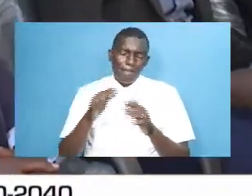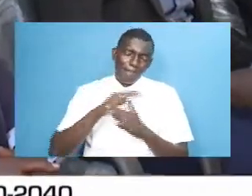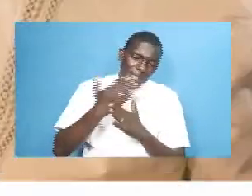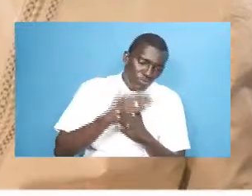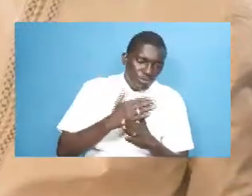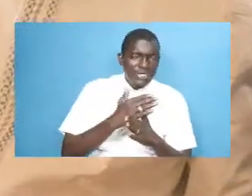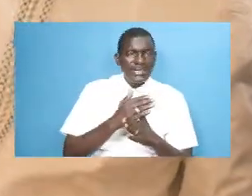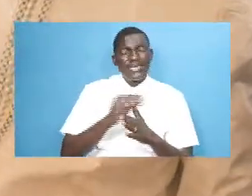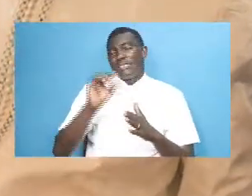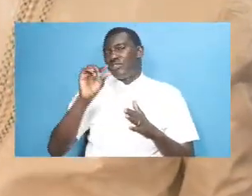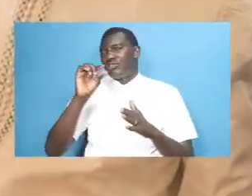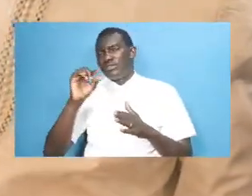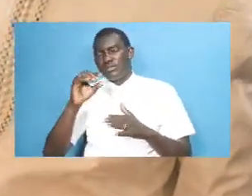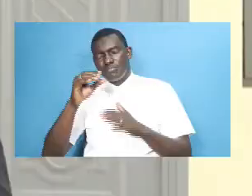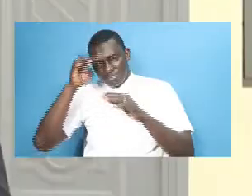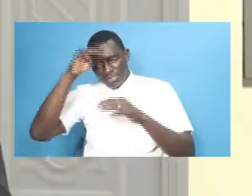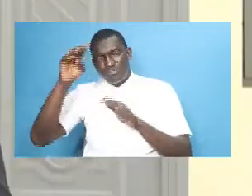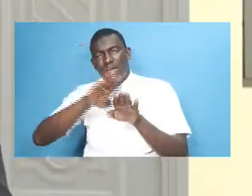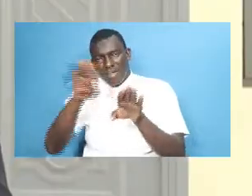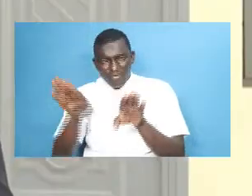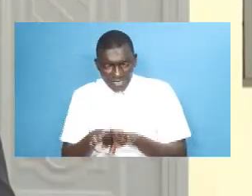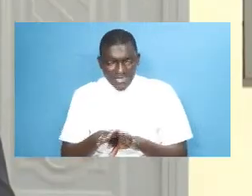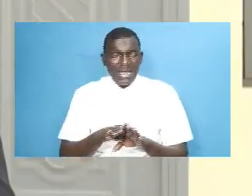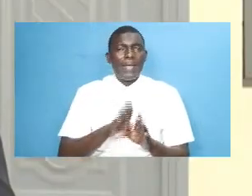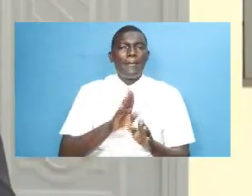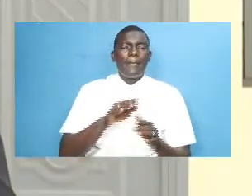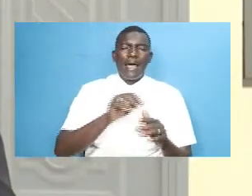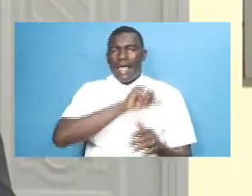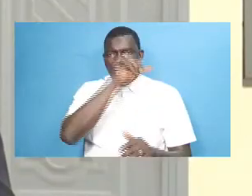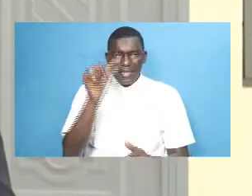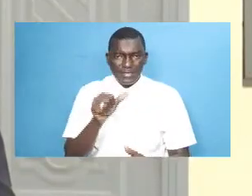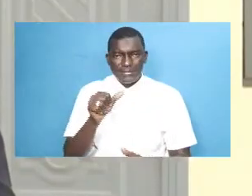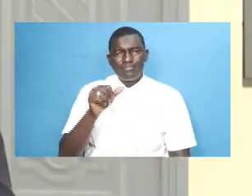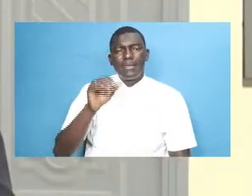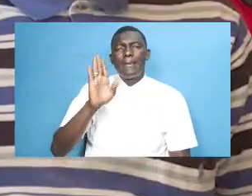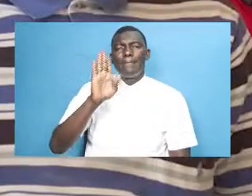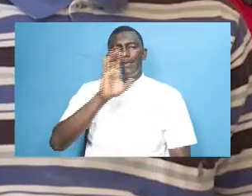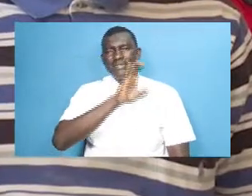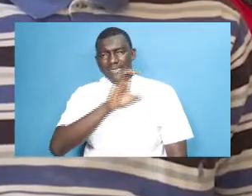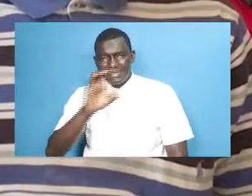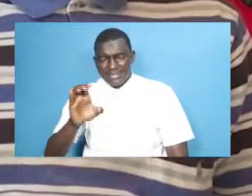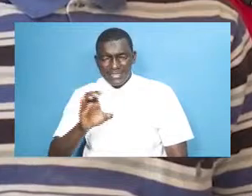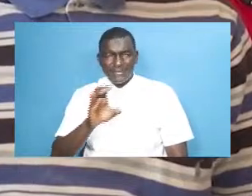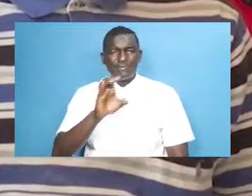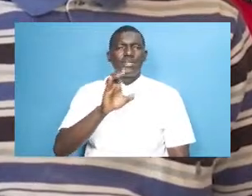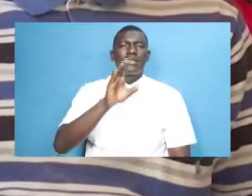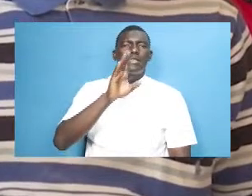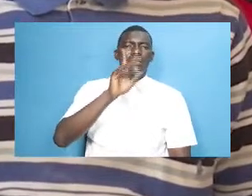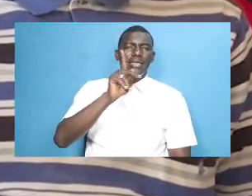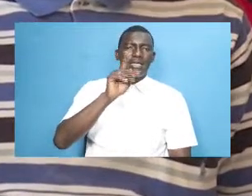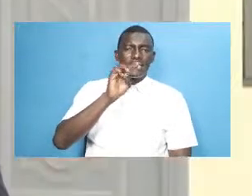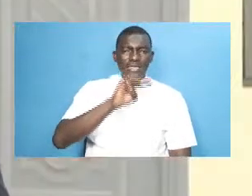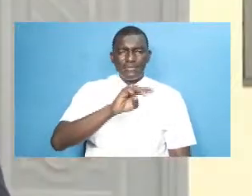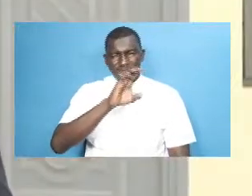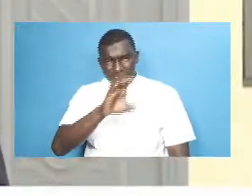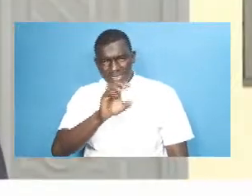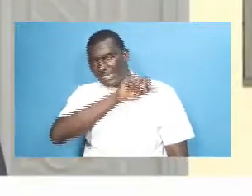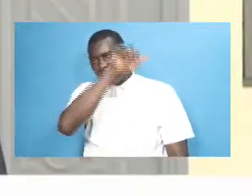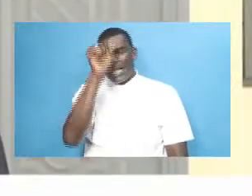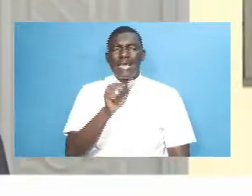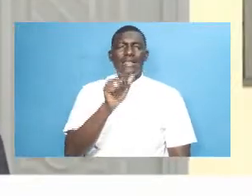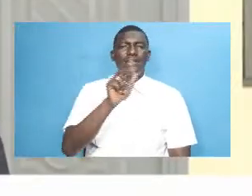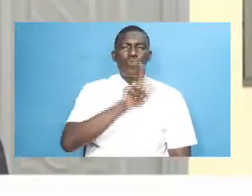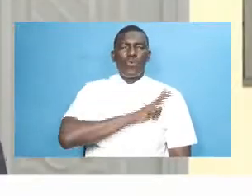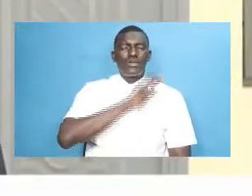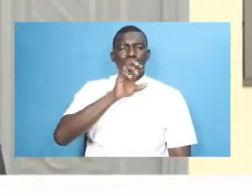Government, Brikama, Banjul City and the Kanifi Municipal Councils. He highlights the need for urban development. This is the first